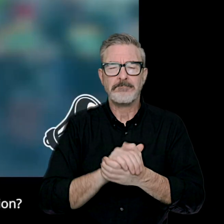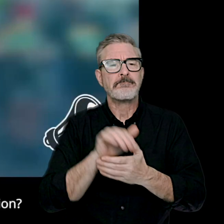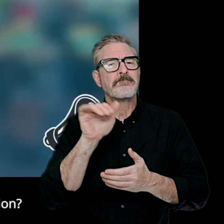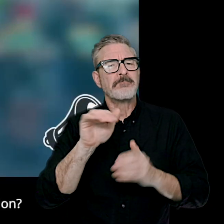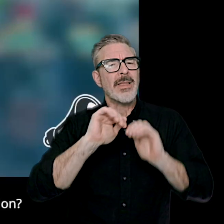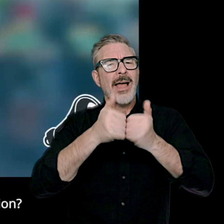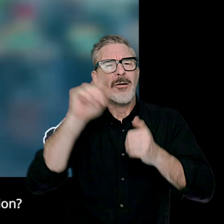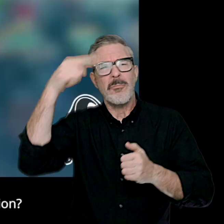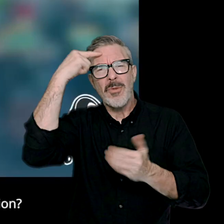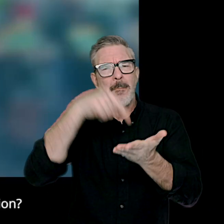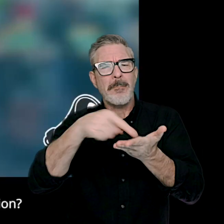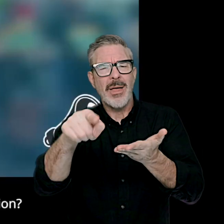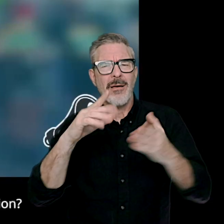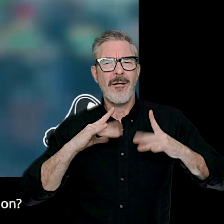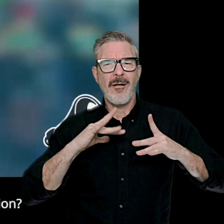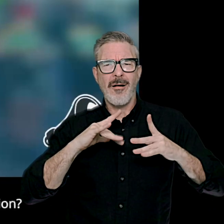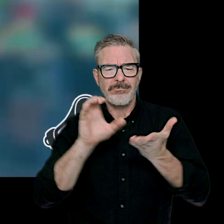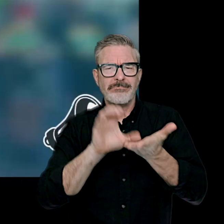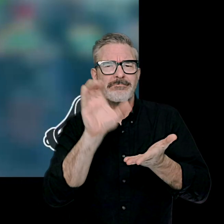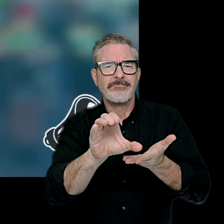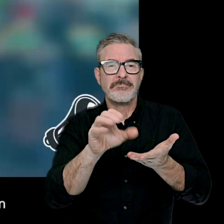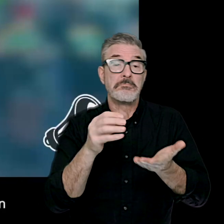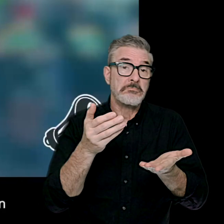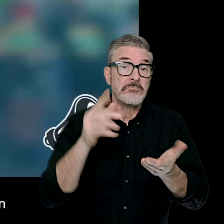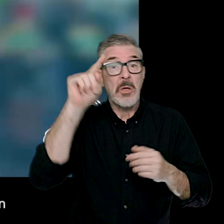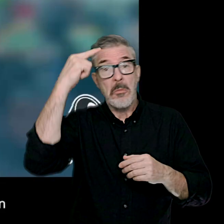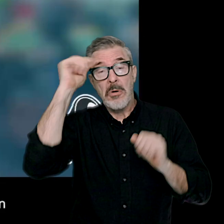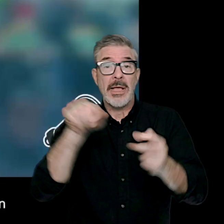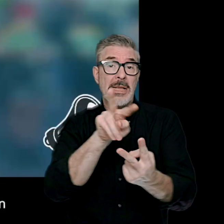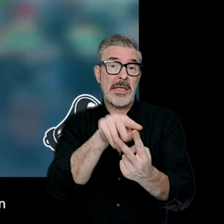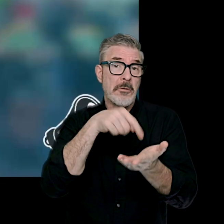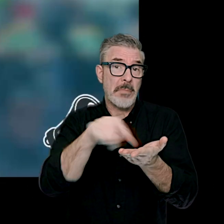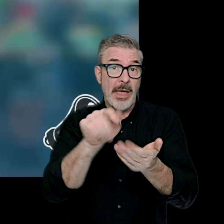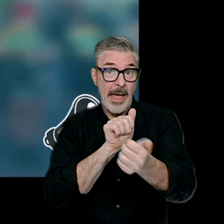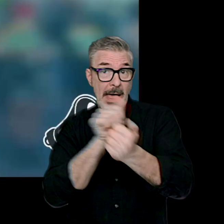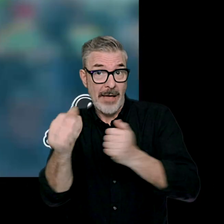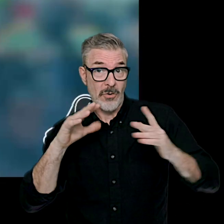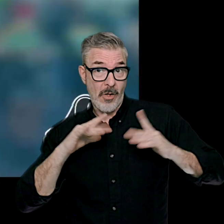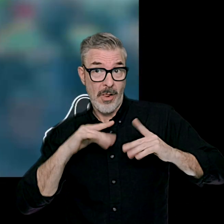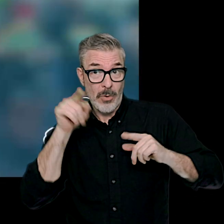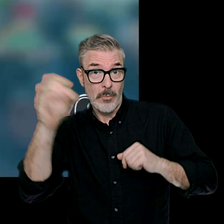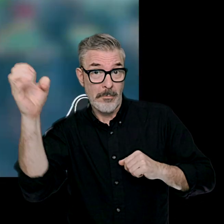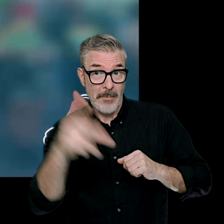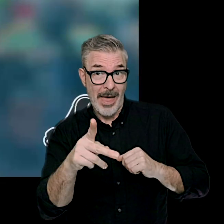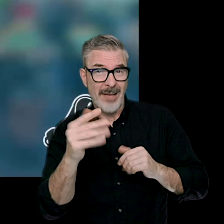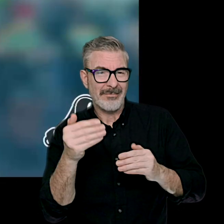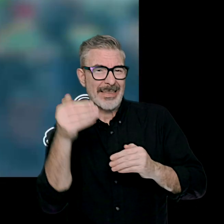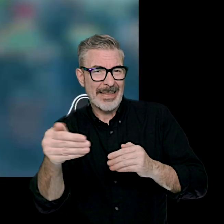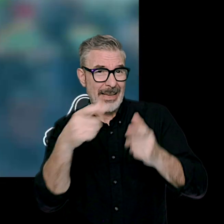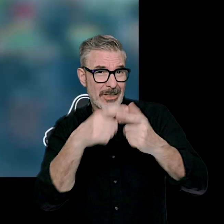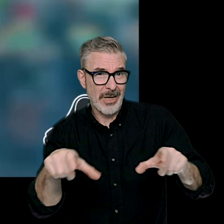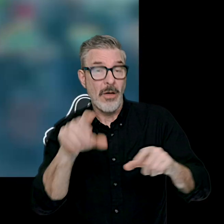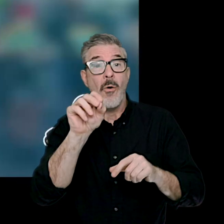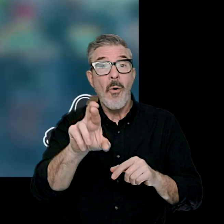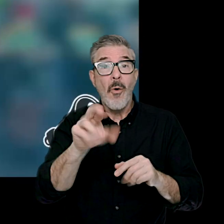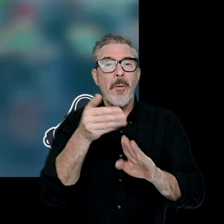And then how do employers pay vacation? The employer may pay your vacation pay on the following pay period